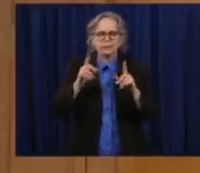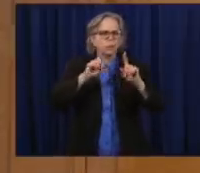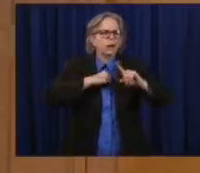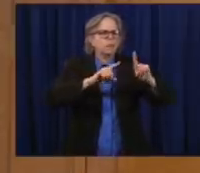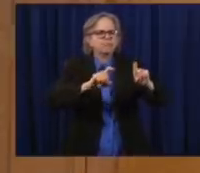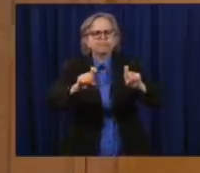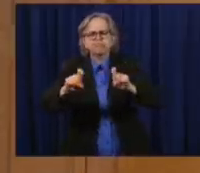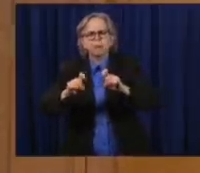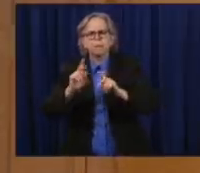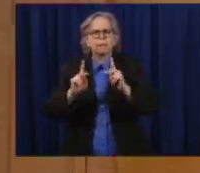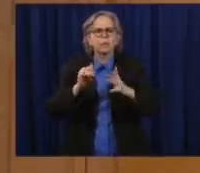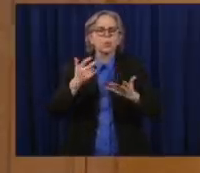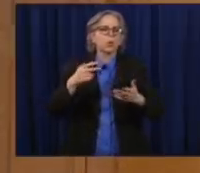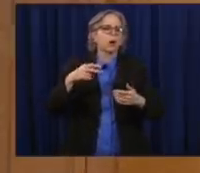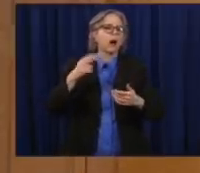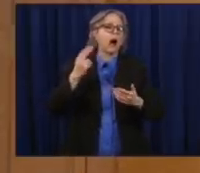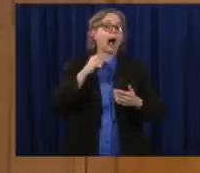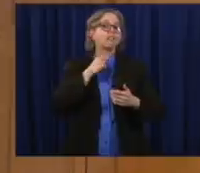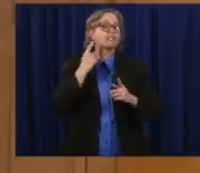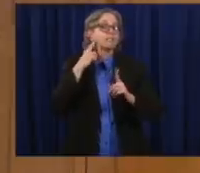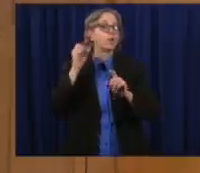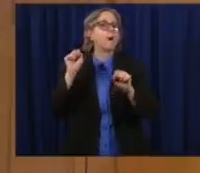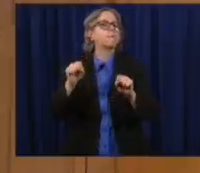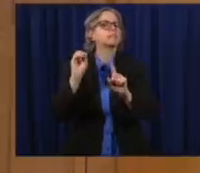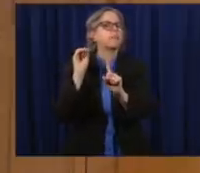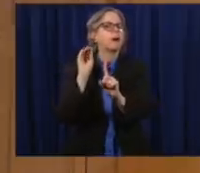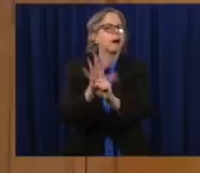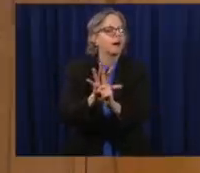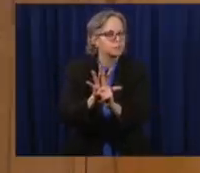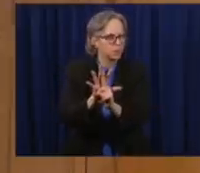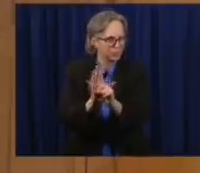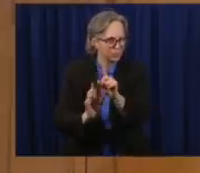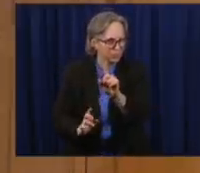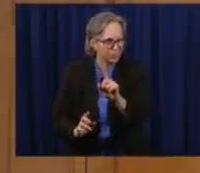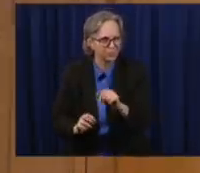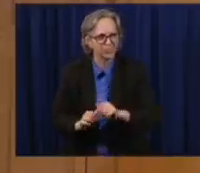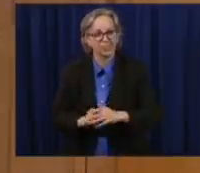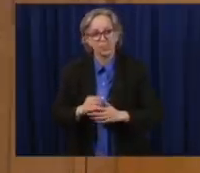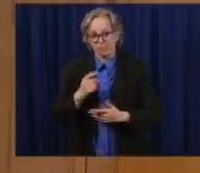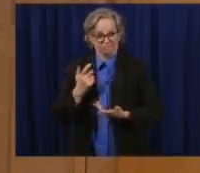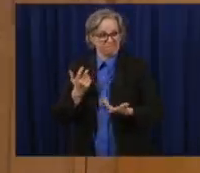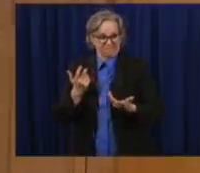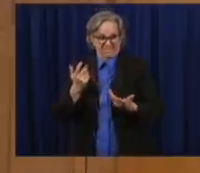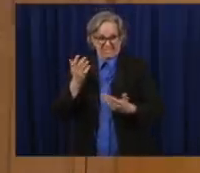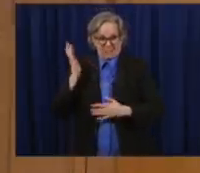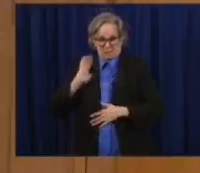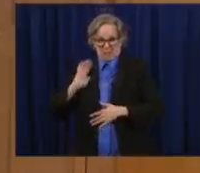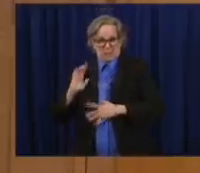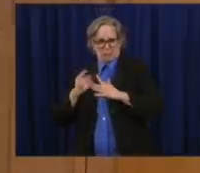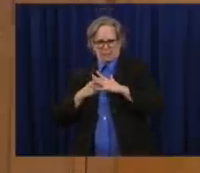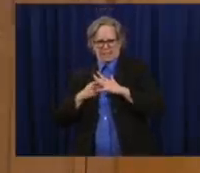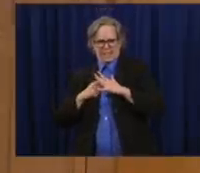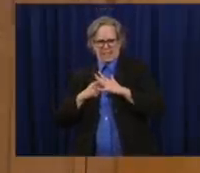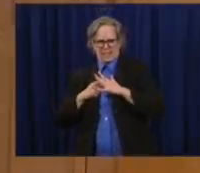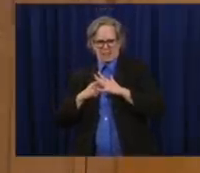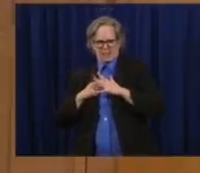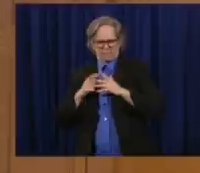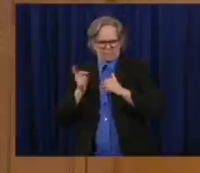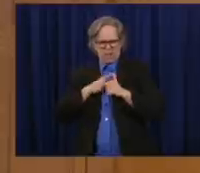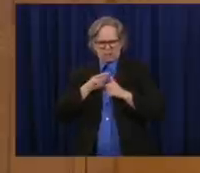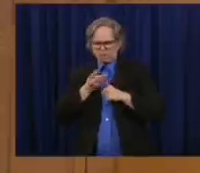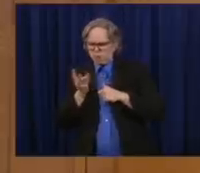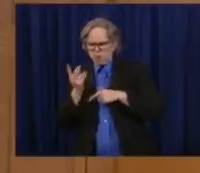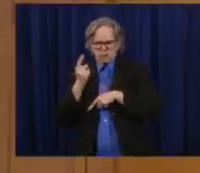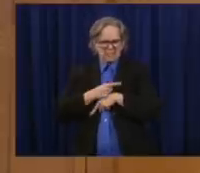have a shortage all around the country, we've really tried. In the beginning, it was a little more wide open, right in those first days when we had drive-through